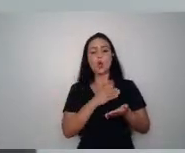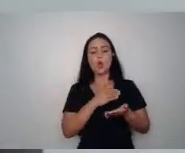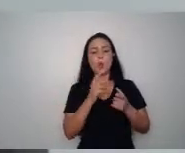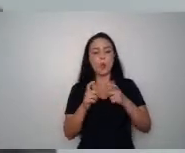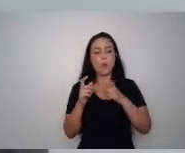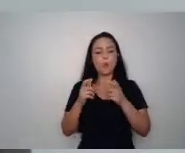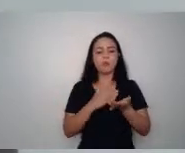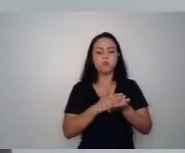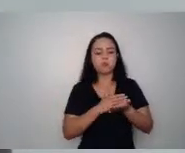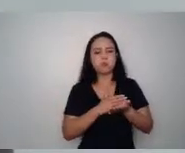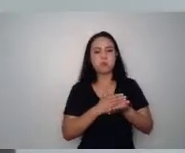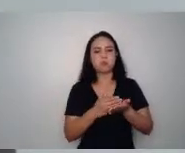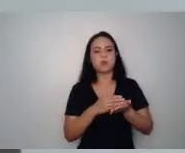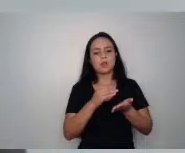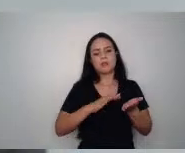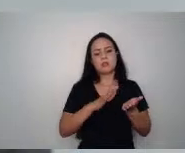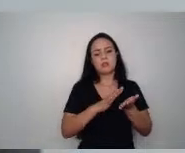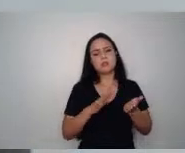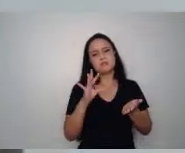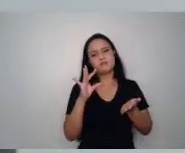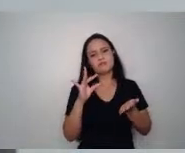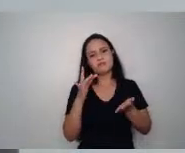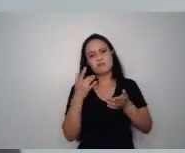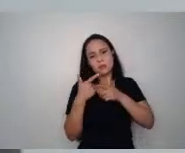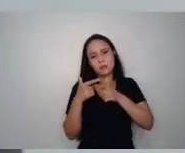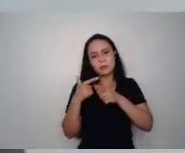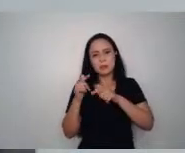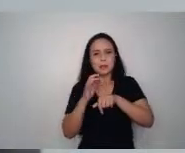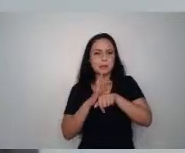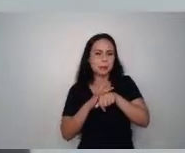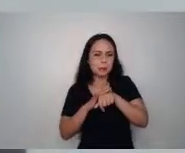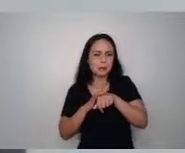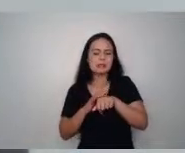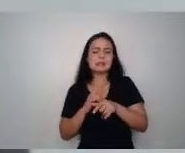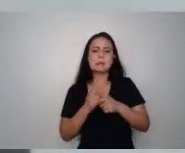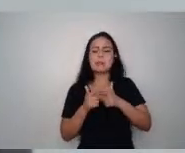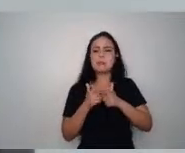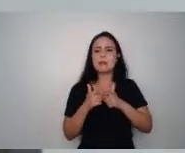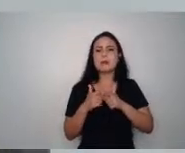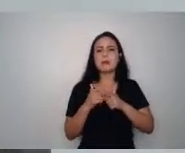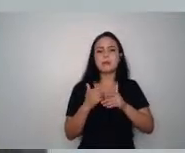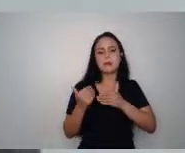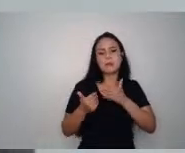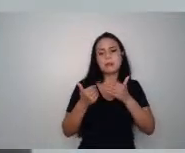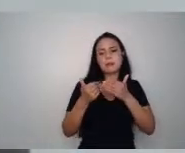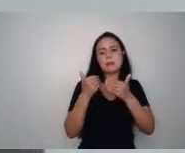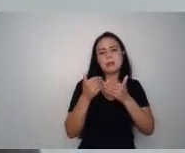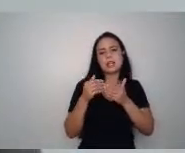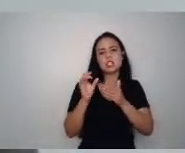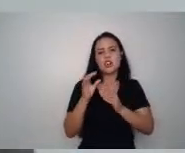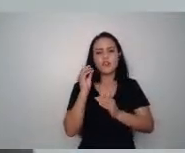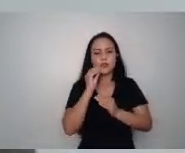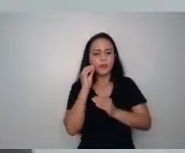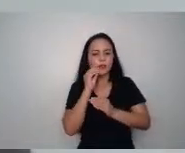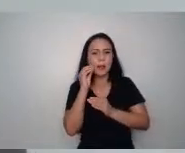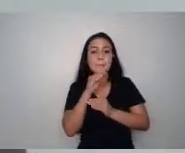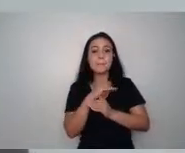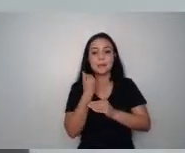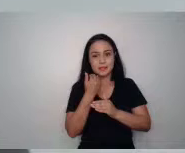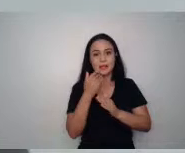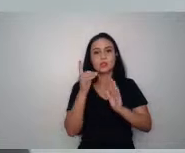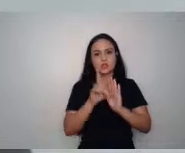We have to know where this disease is situated that